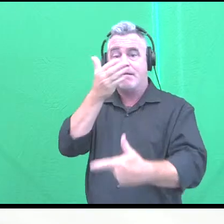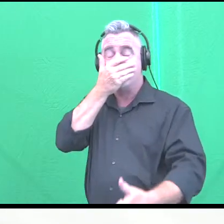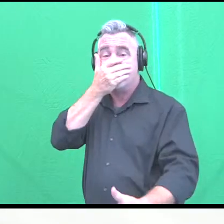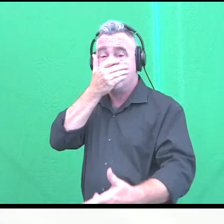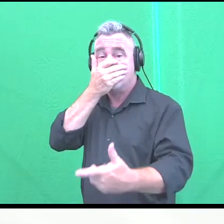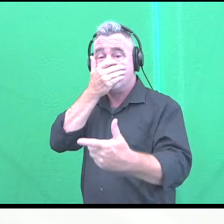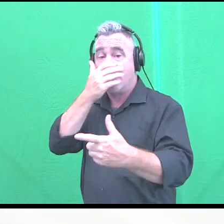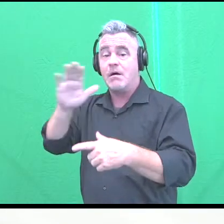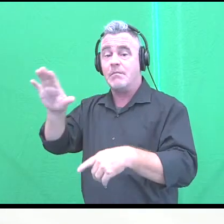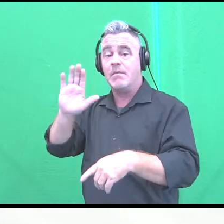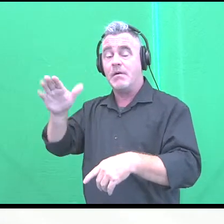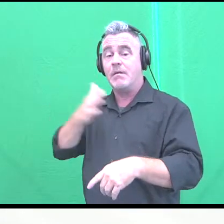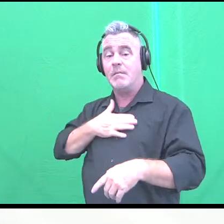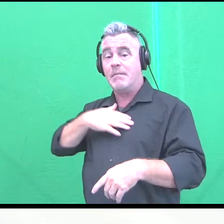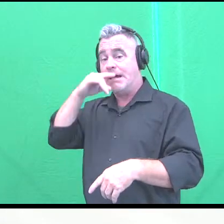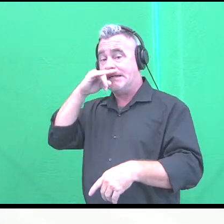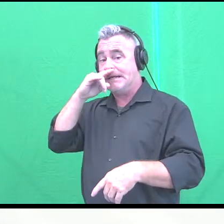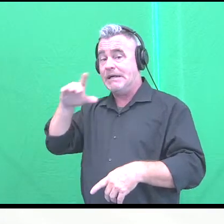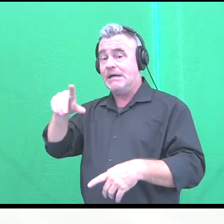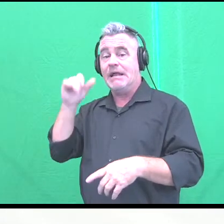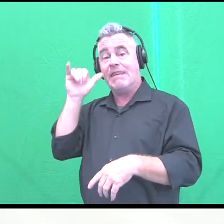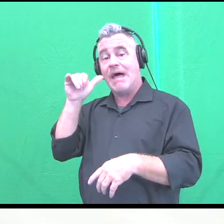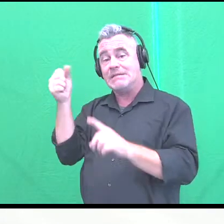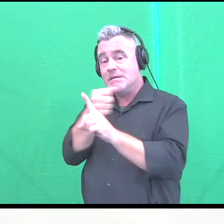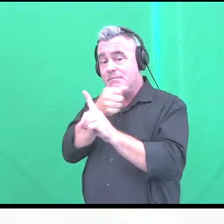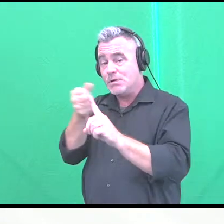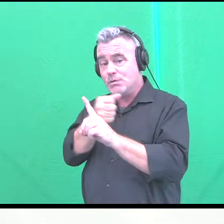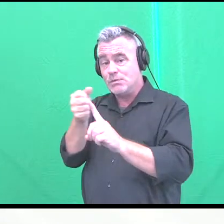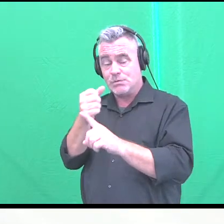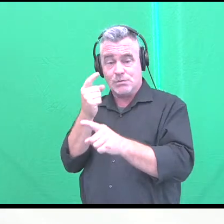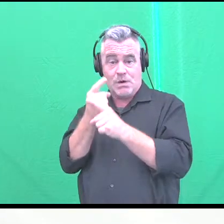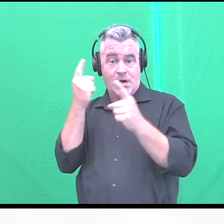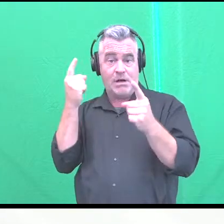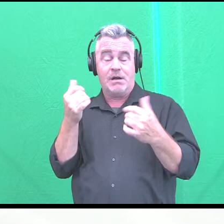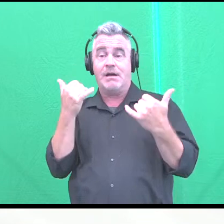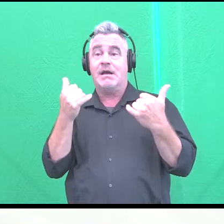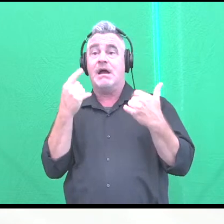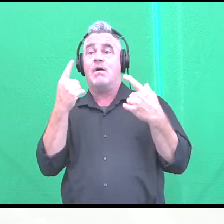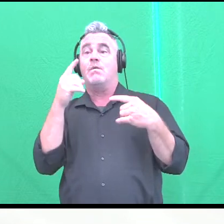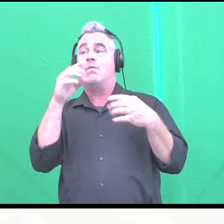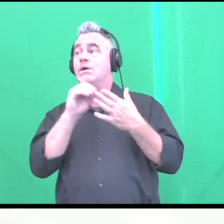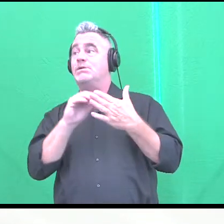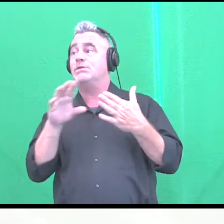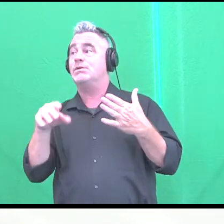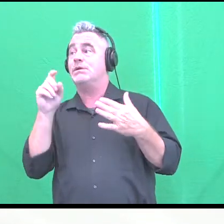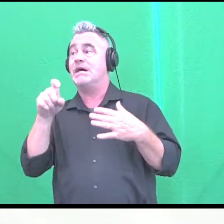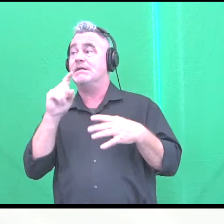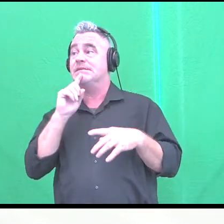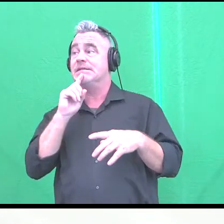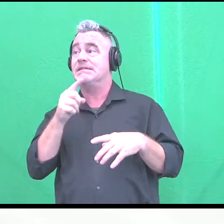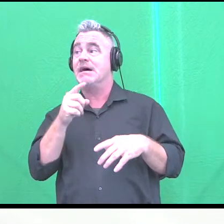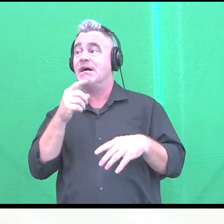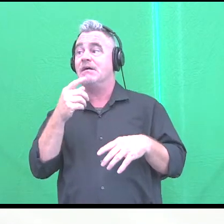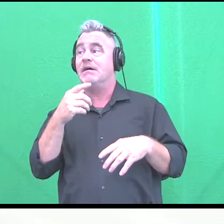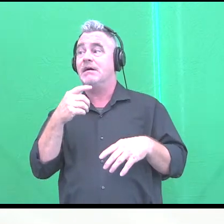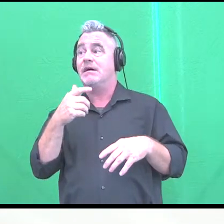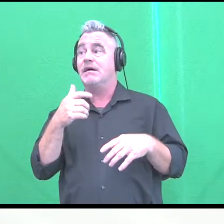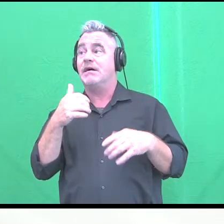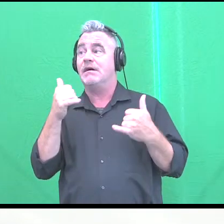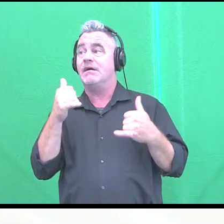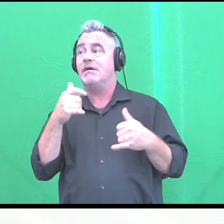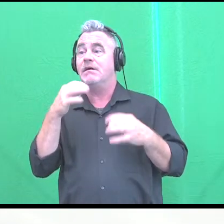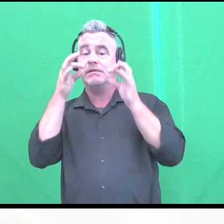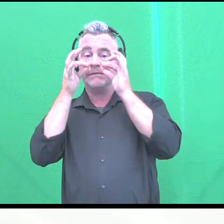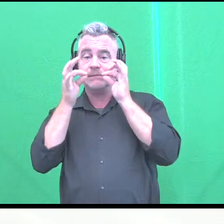abuse. You have a teacher who now has to tell a student, a 5-year-old, pull this over your